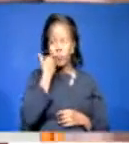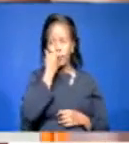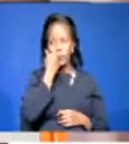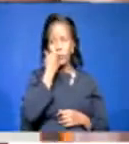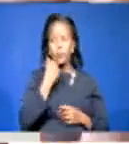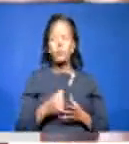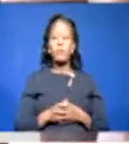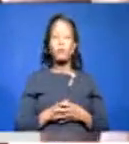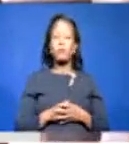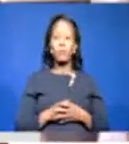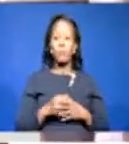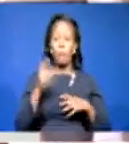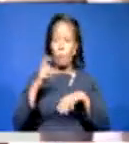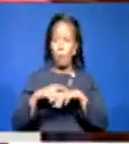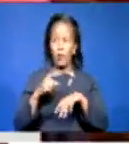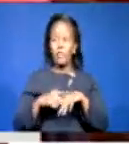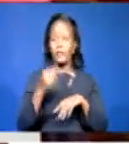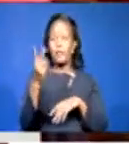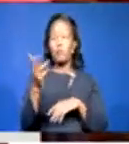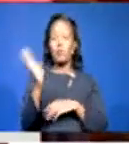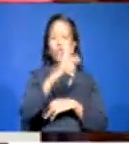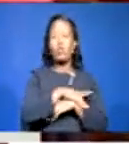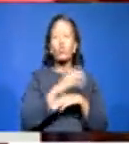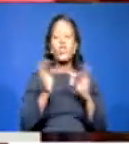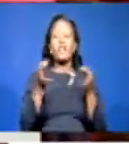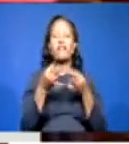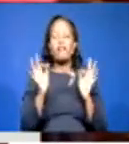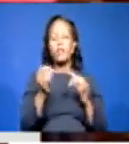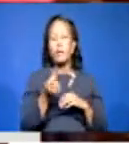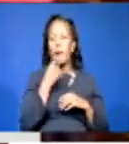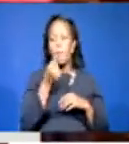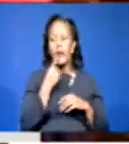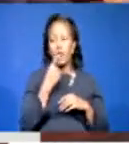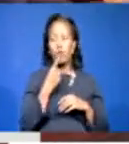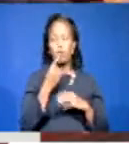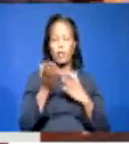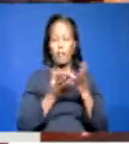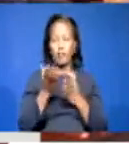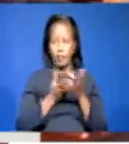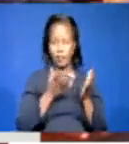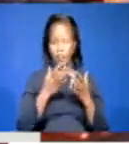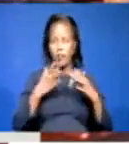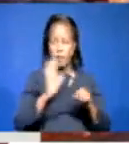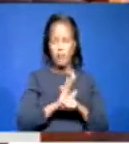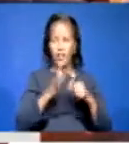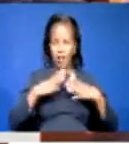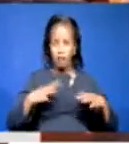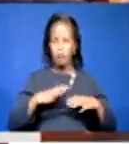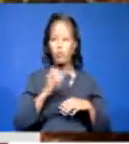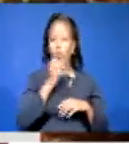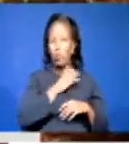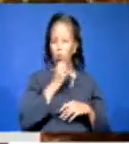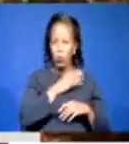It was during a two-day free medical camp in Kimana, Kajiado North constituency, where most of those seeking treatment complained about eye